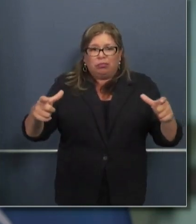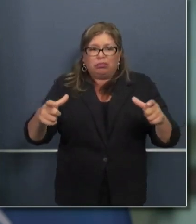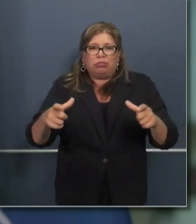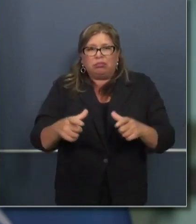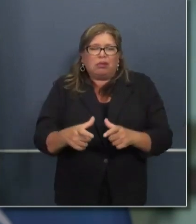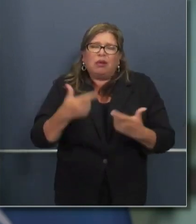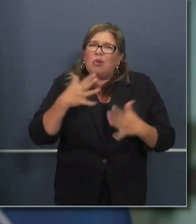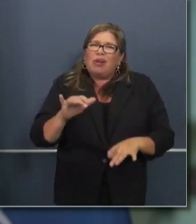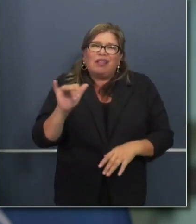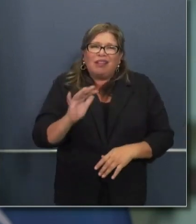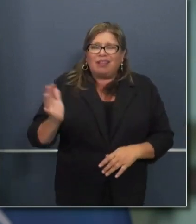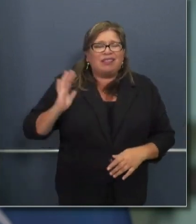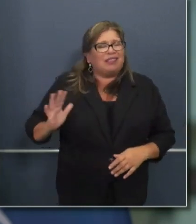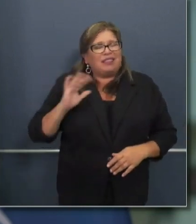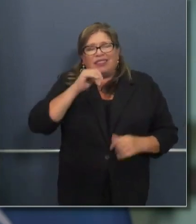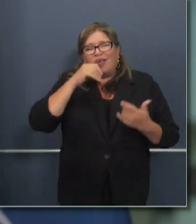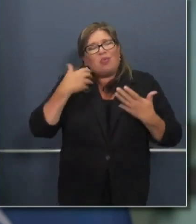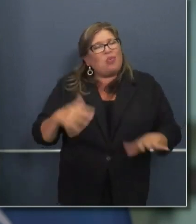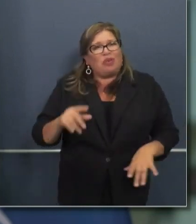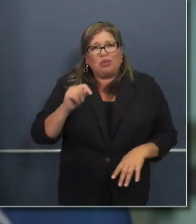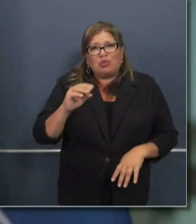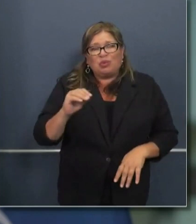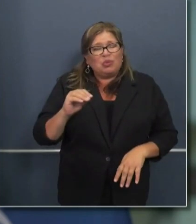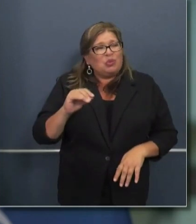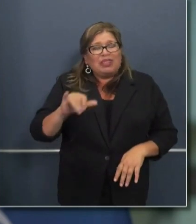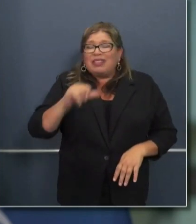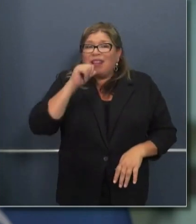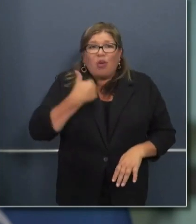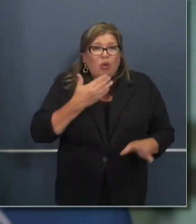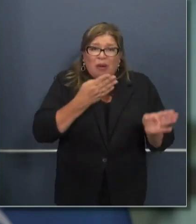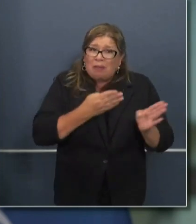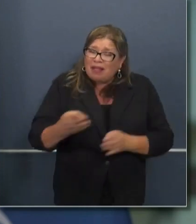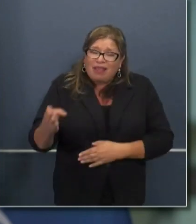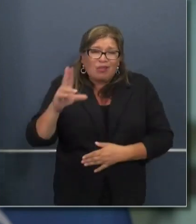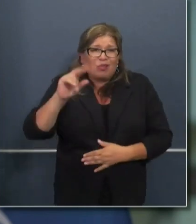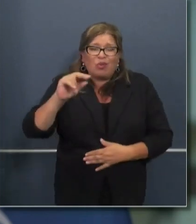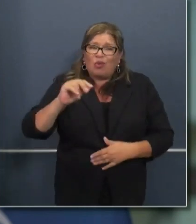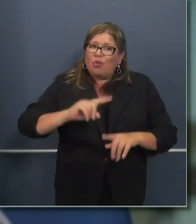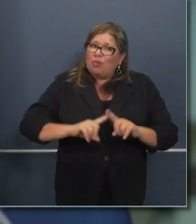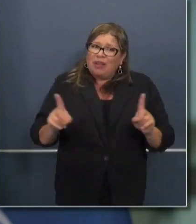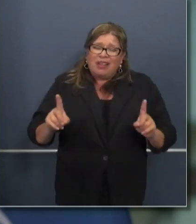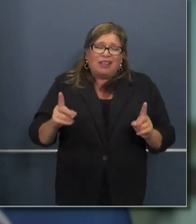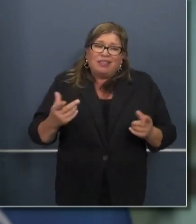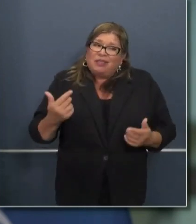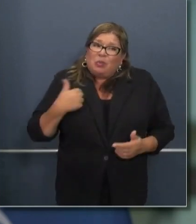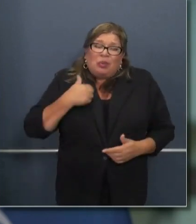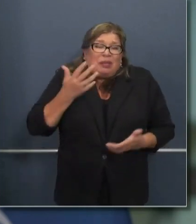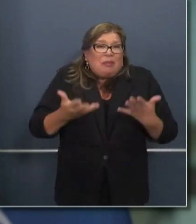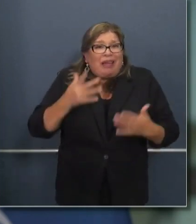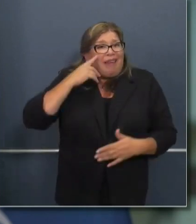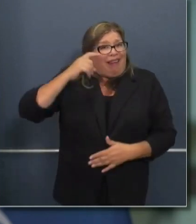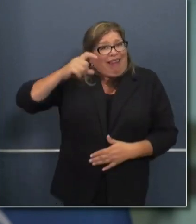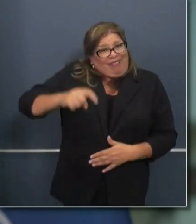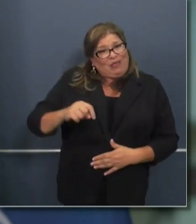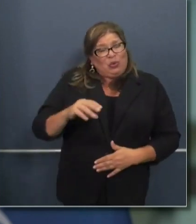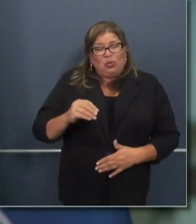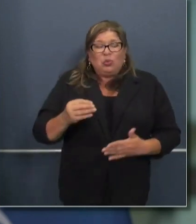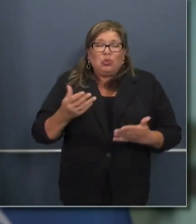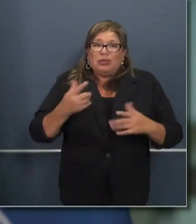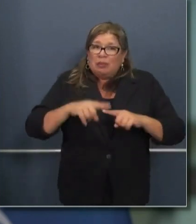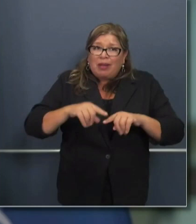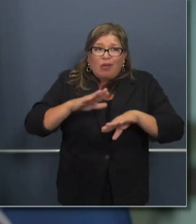few months ago. We don't intend to do that. We don't want to do that. But I want to make this clear. We are prepared to do that if we